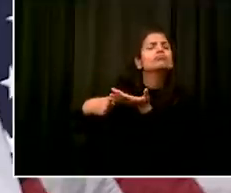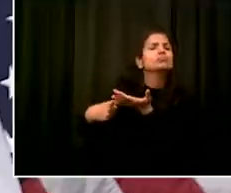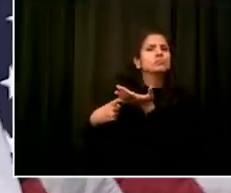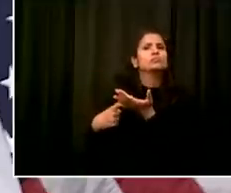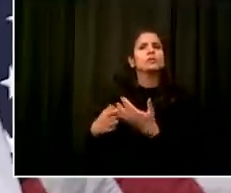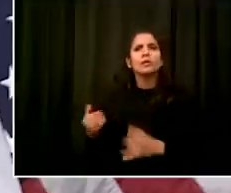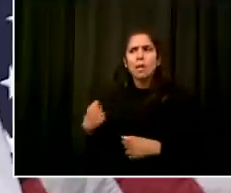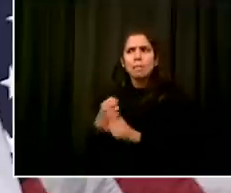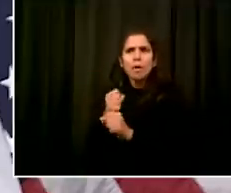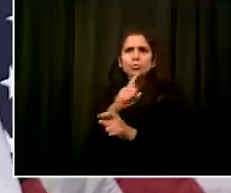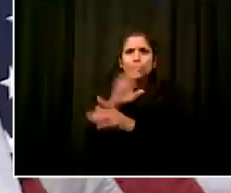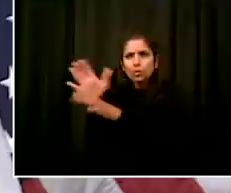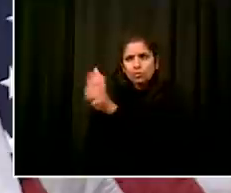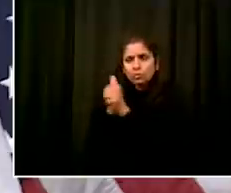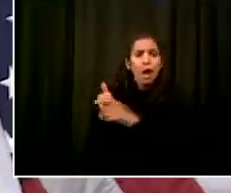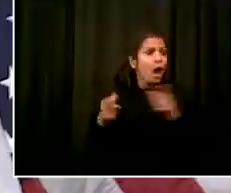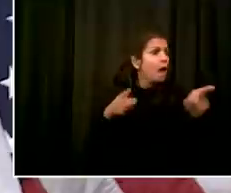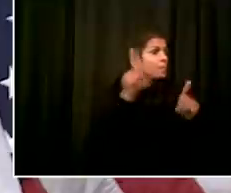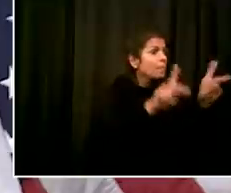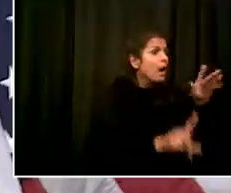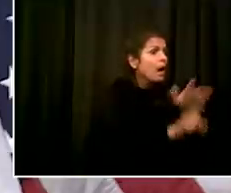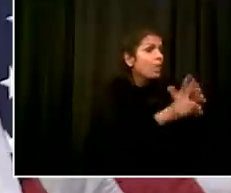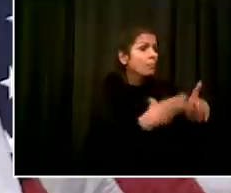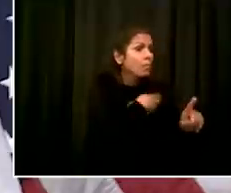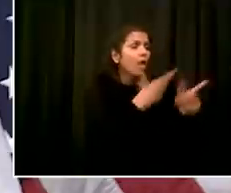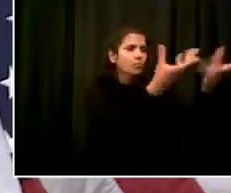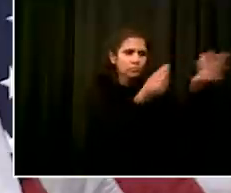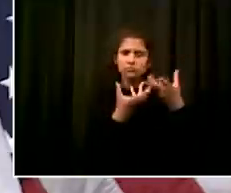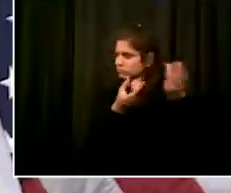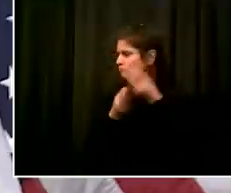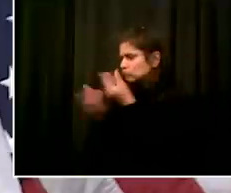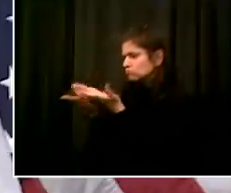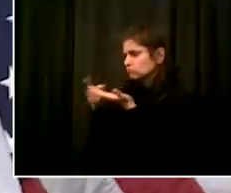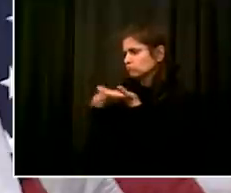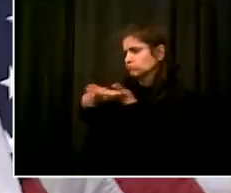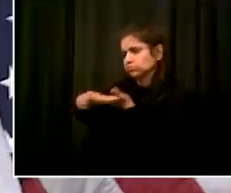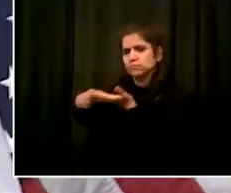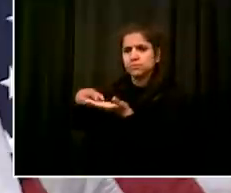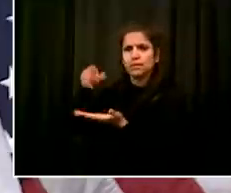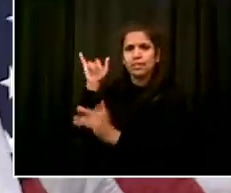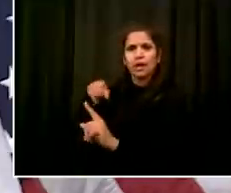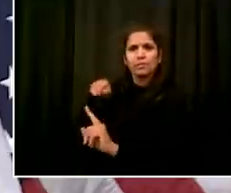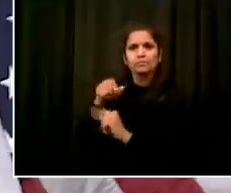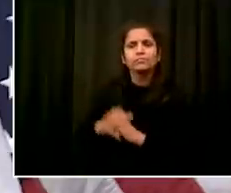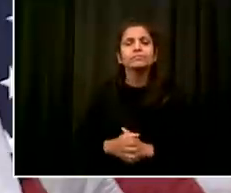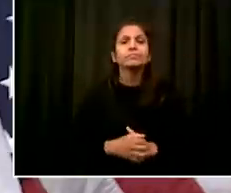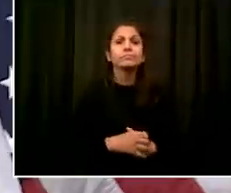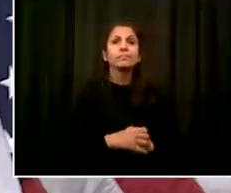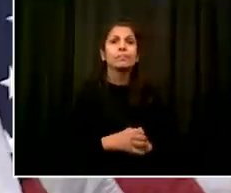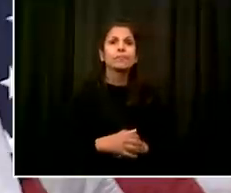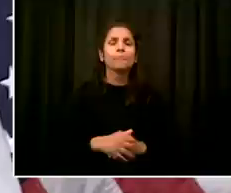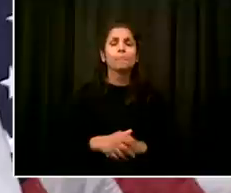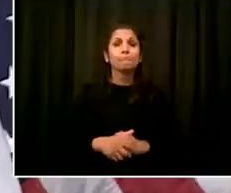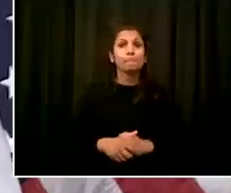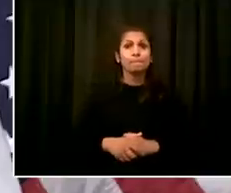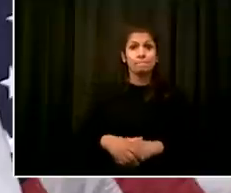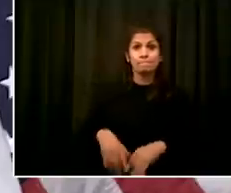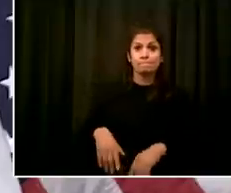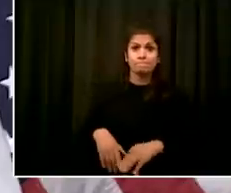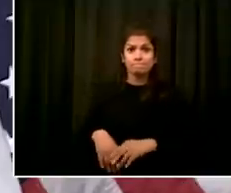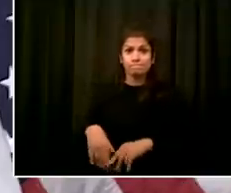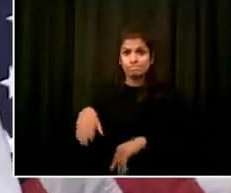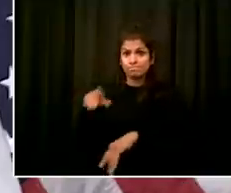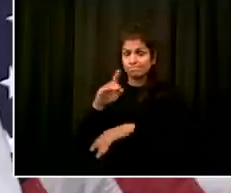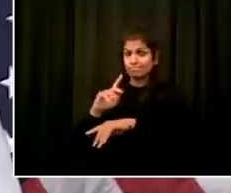allowed to do what they want to do, guess what? Guess who's been the lead visionaries of the strategies of this last